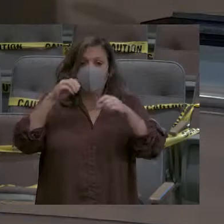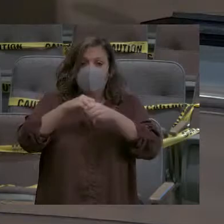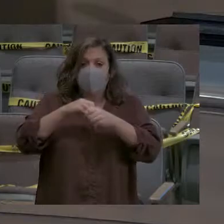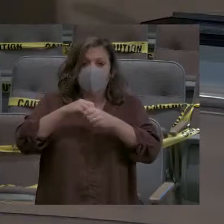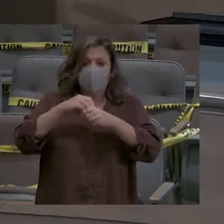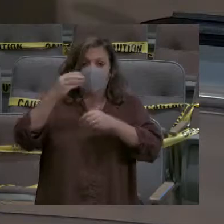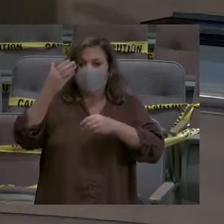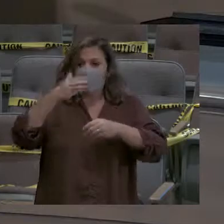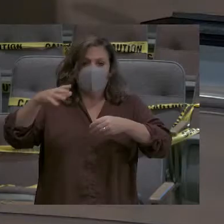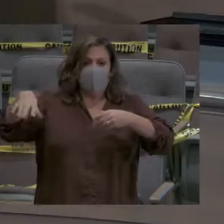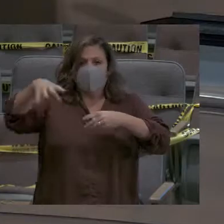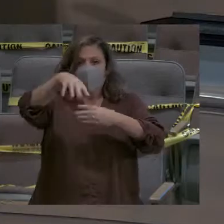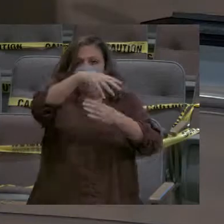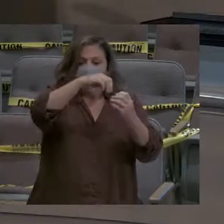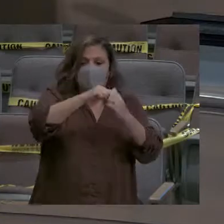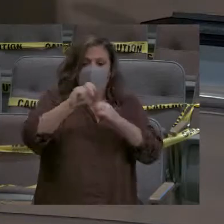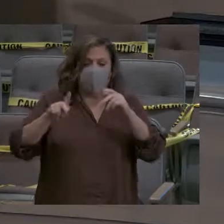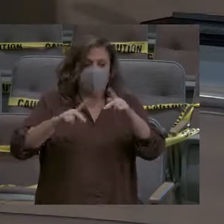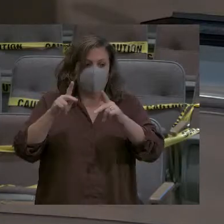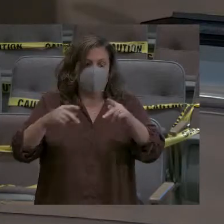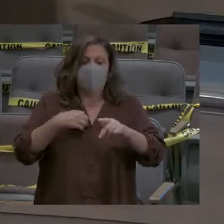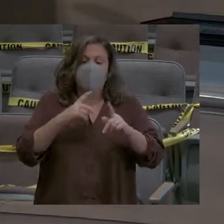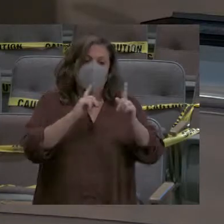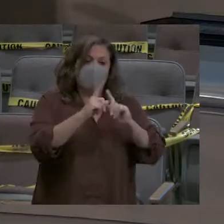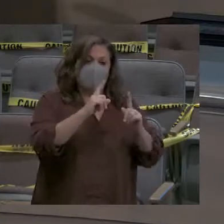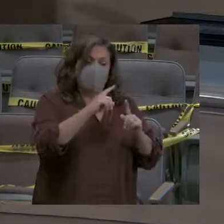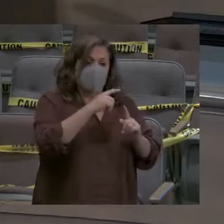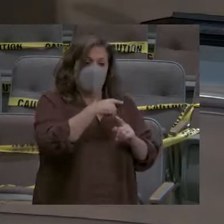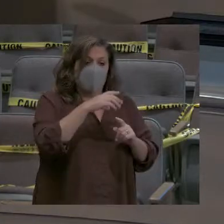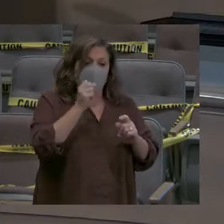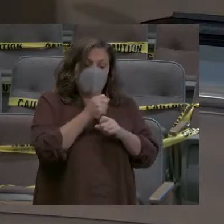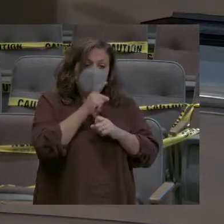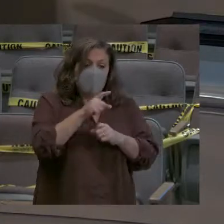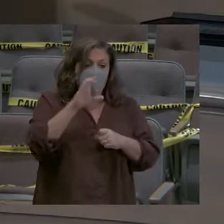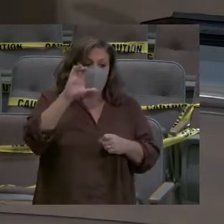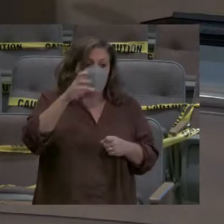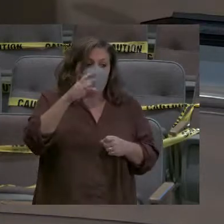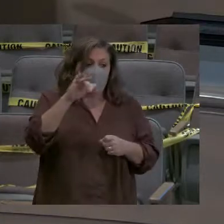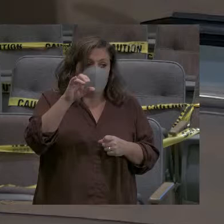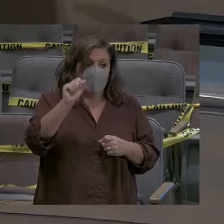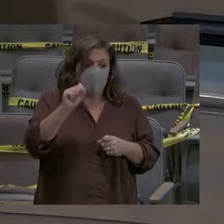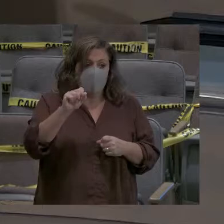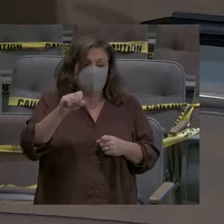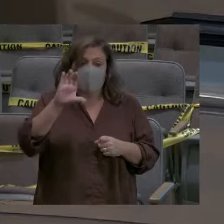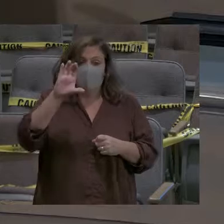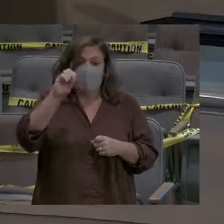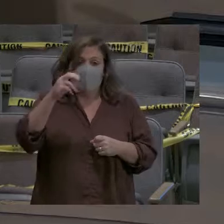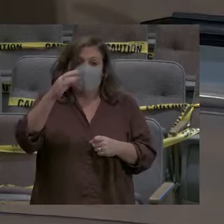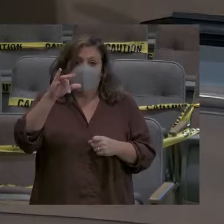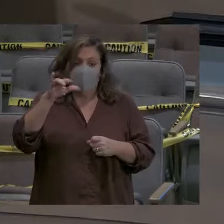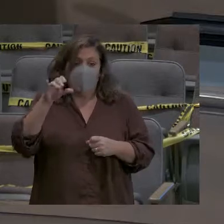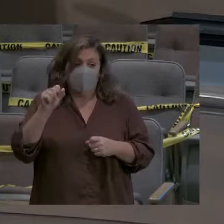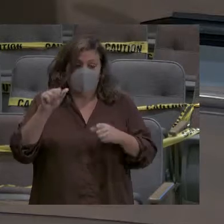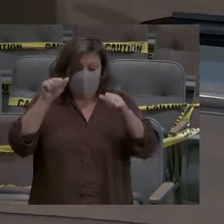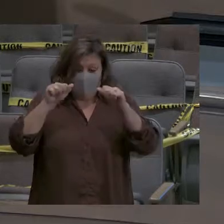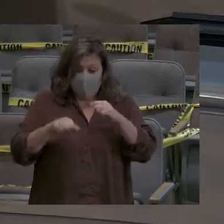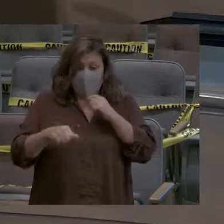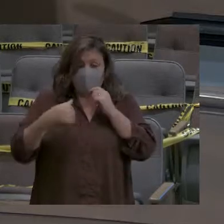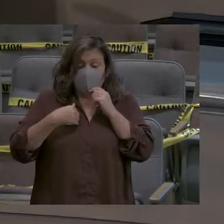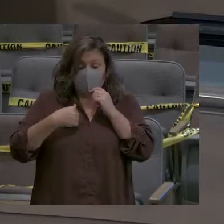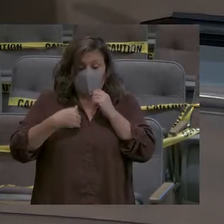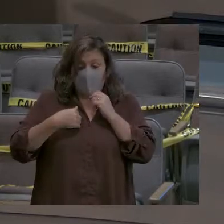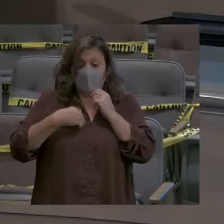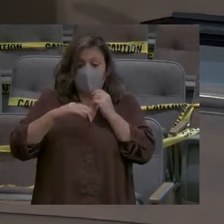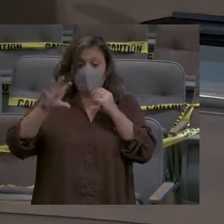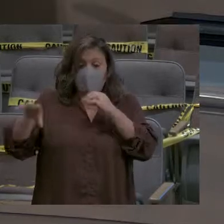when Mr. Chris Cohel's administration of the county come up, can there be an executive order or resolution joint